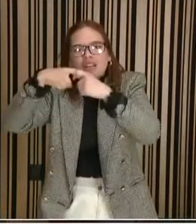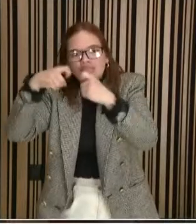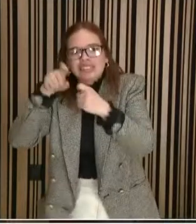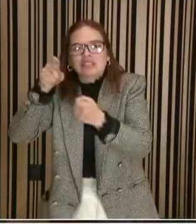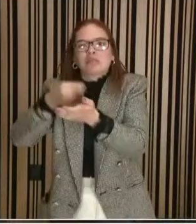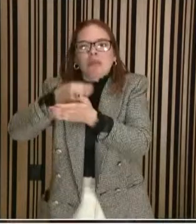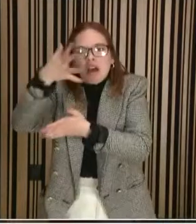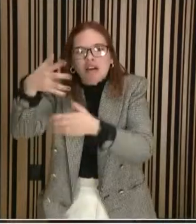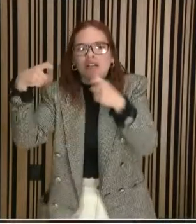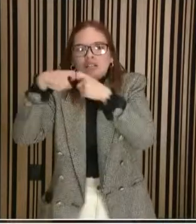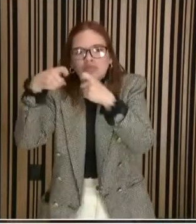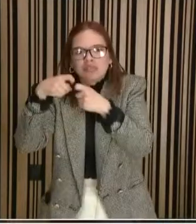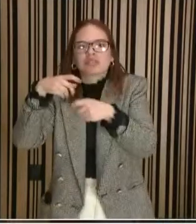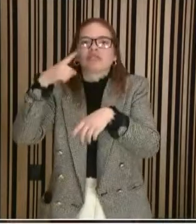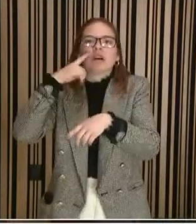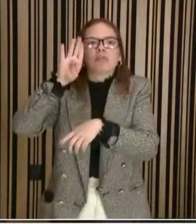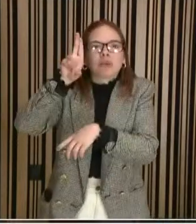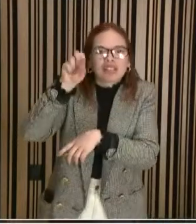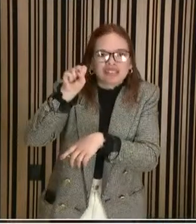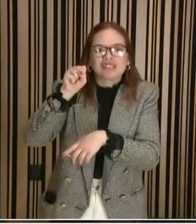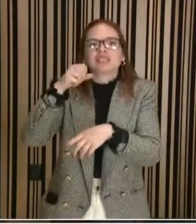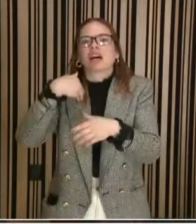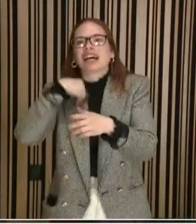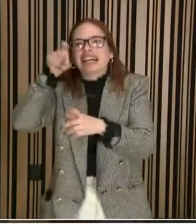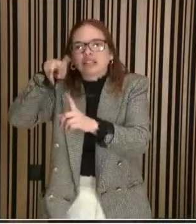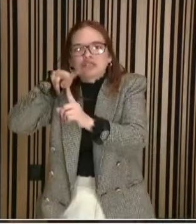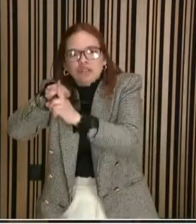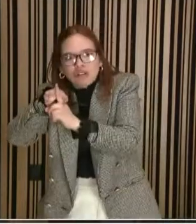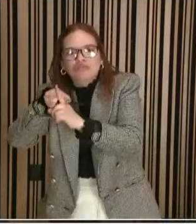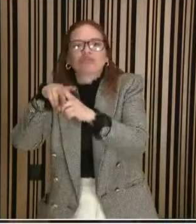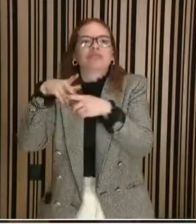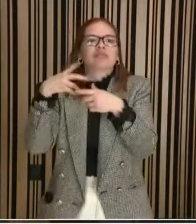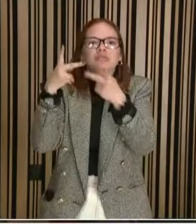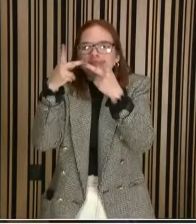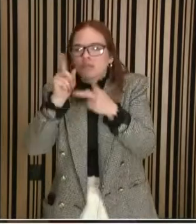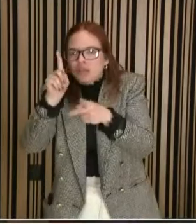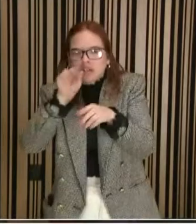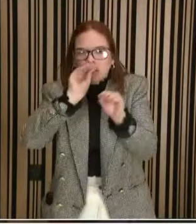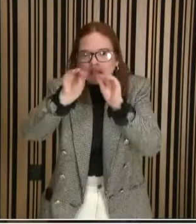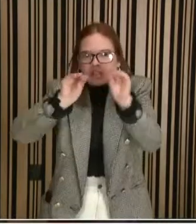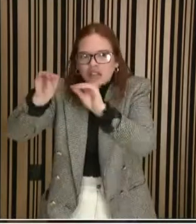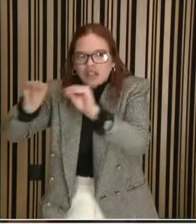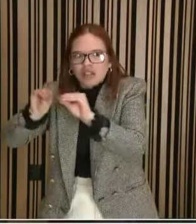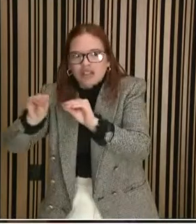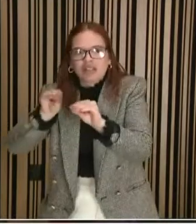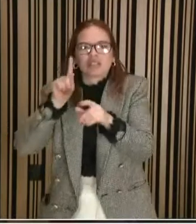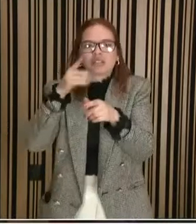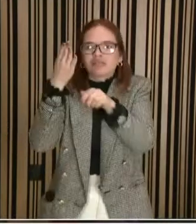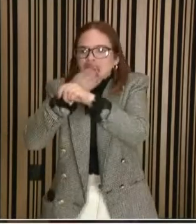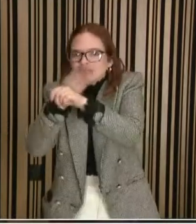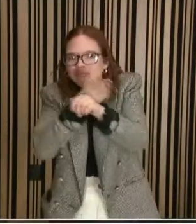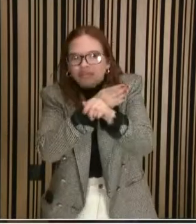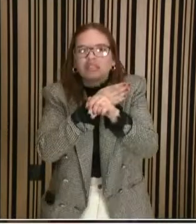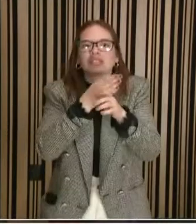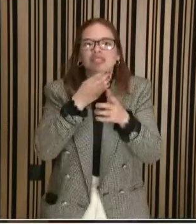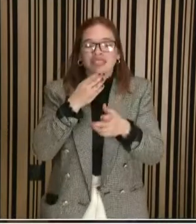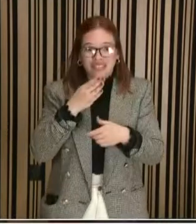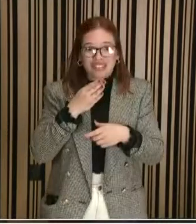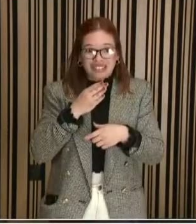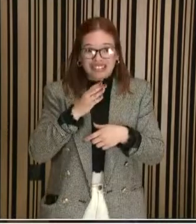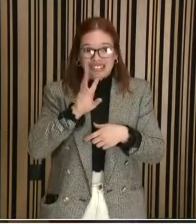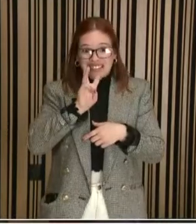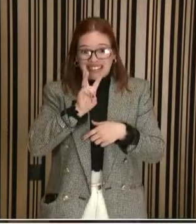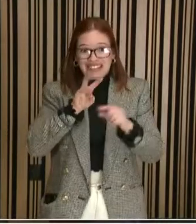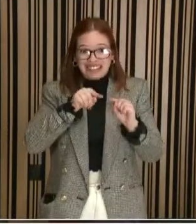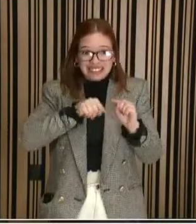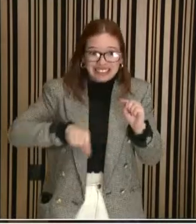You have to have charging stations. You have to change how you do maintenance. So keeping the 6 routes, expanding it, which had been a